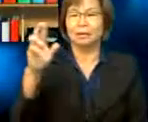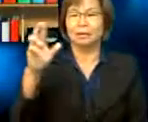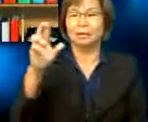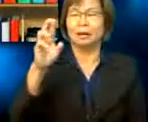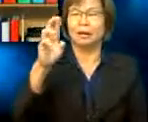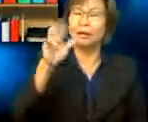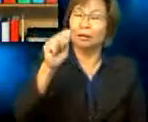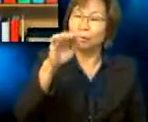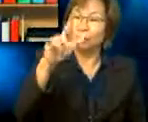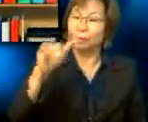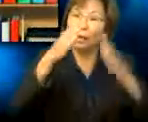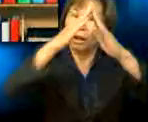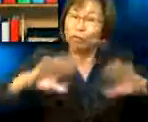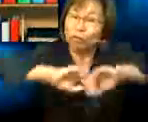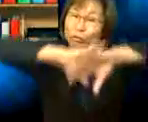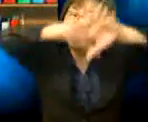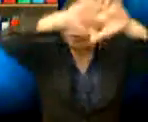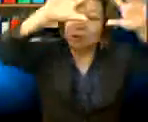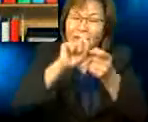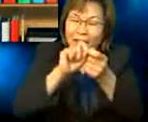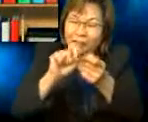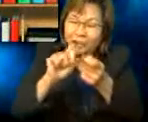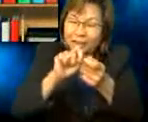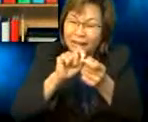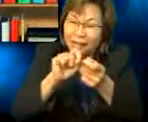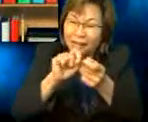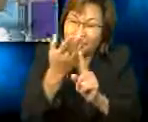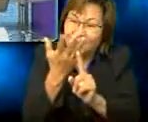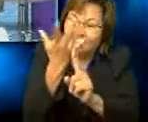Ramli's house is brightly lit at night.